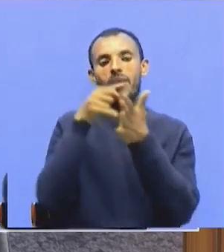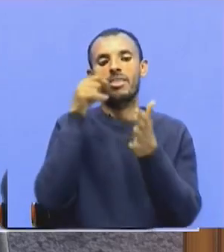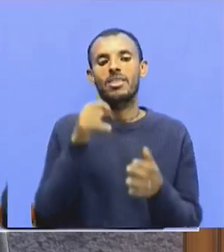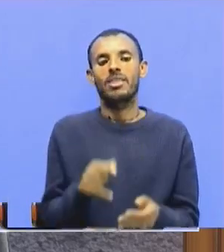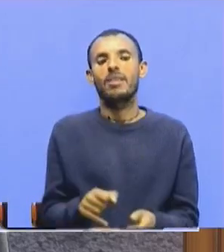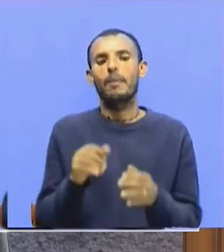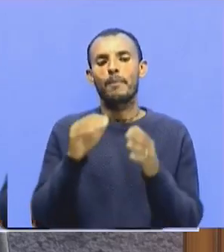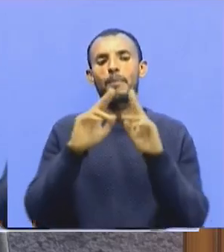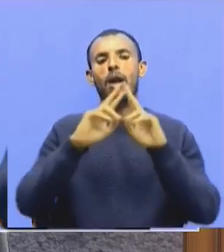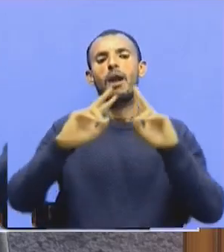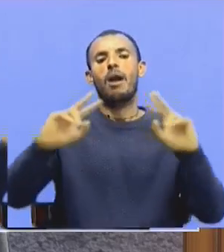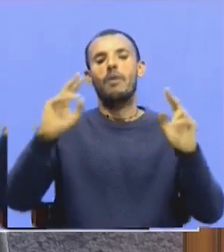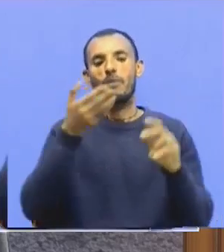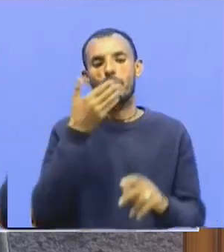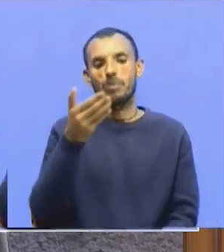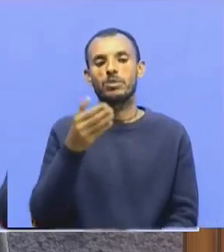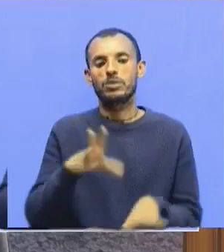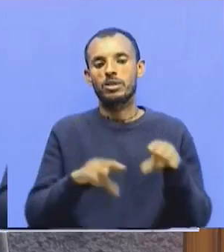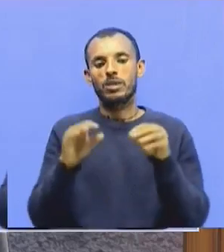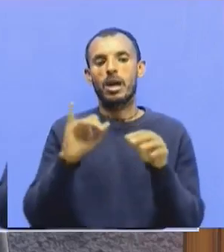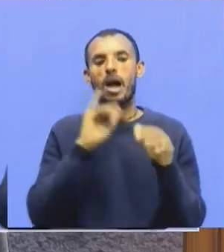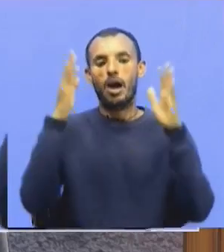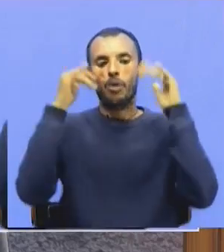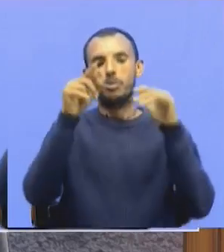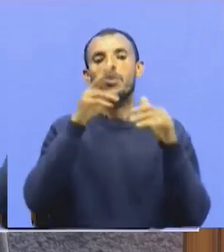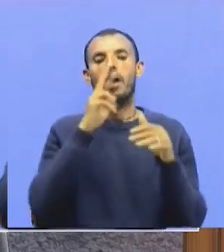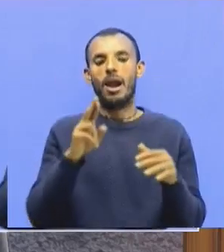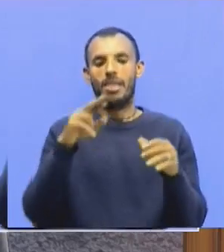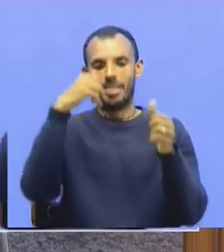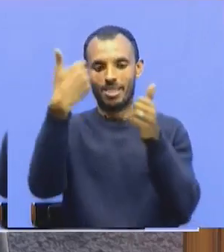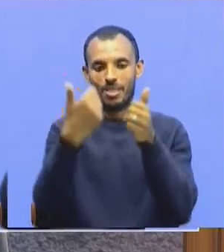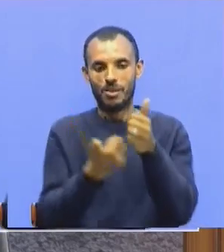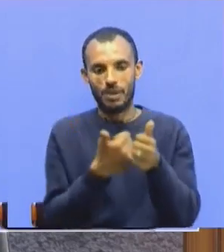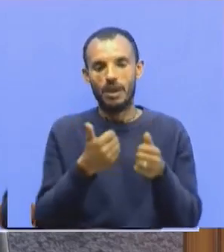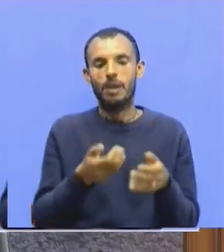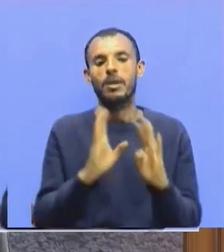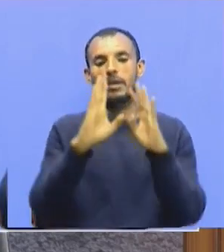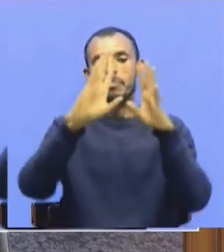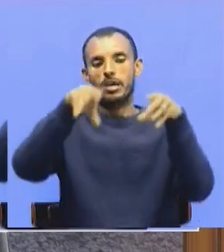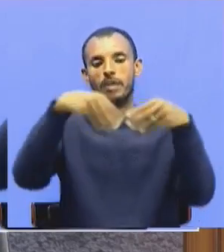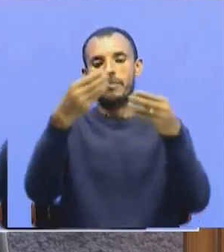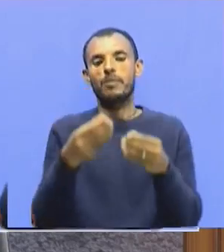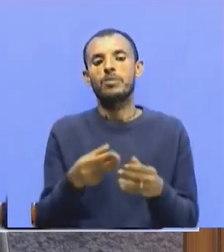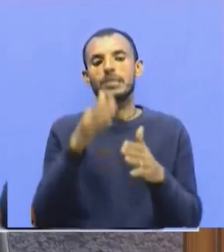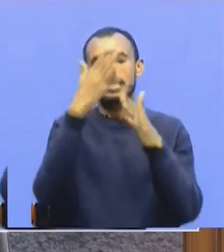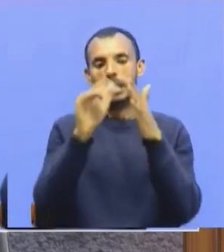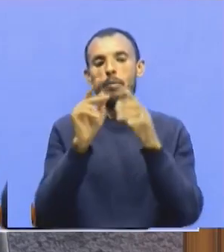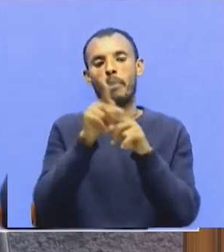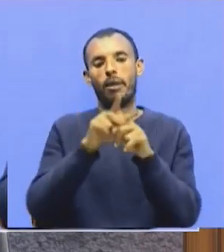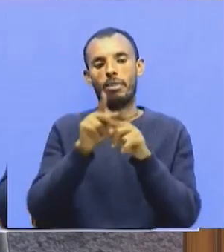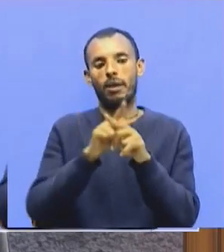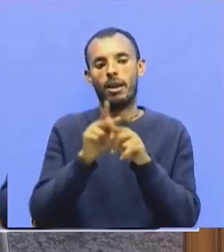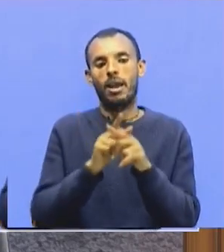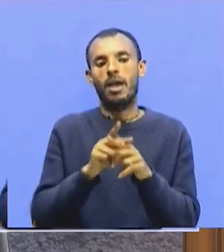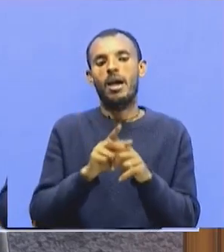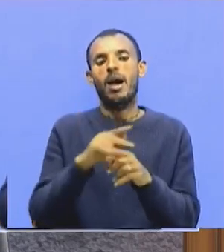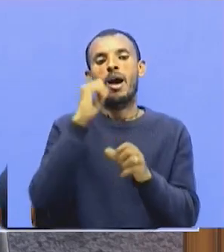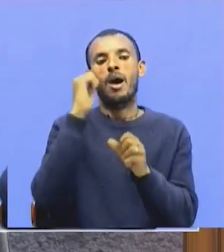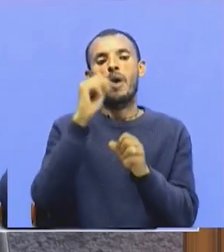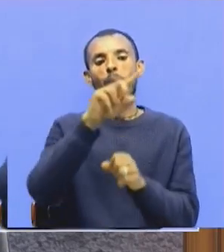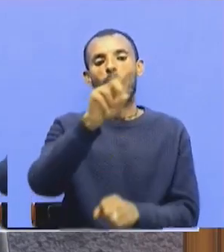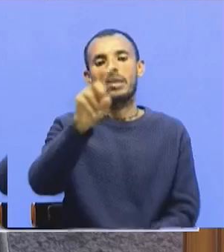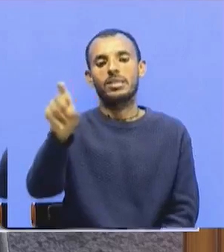Bravo, students. I hope you all are still with me, and let me give you some practical worksheets